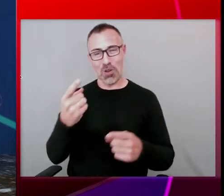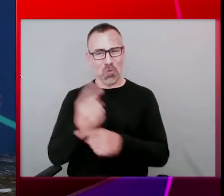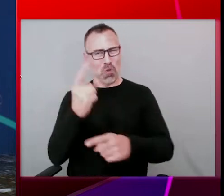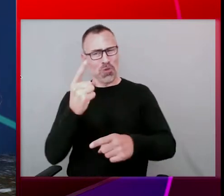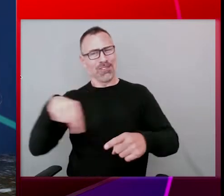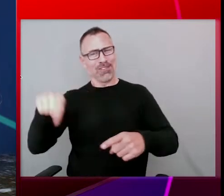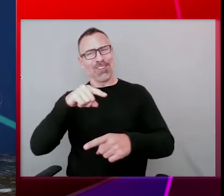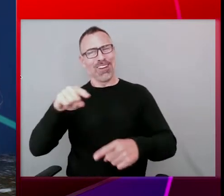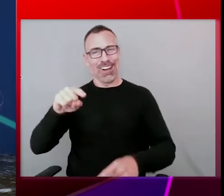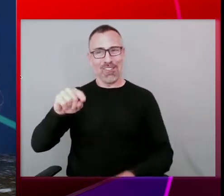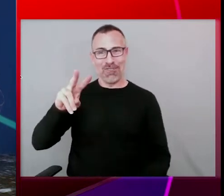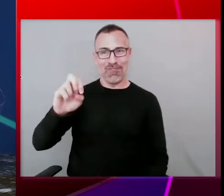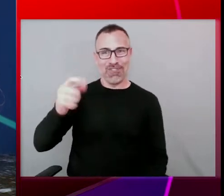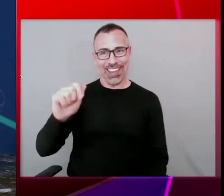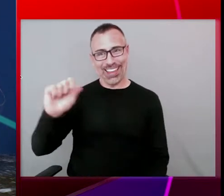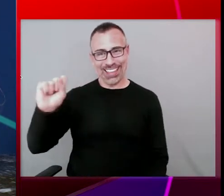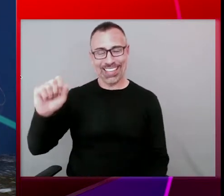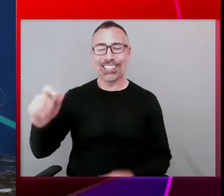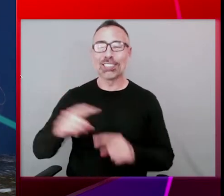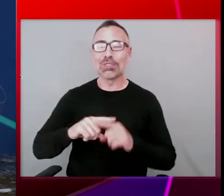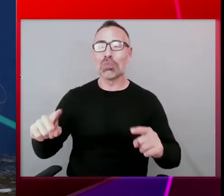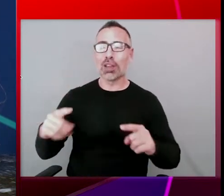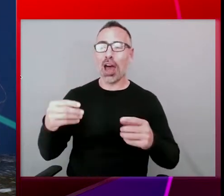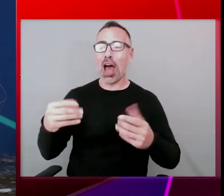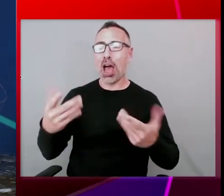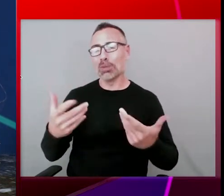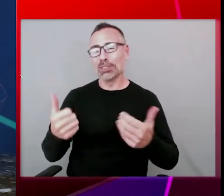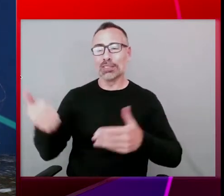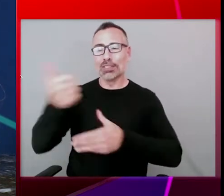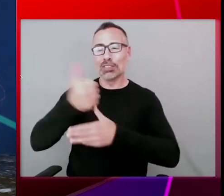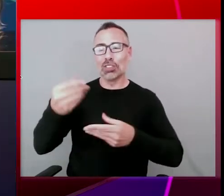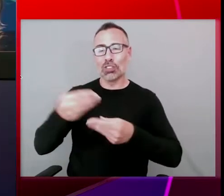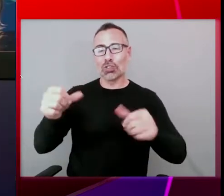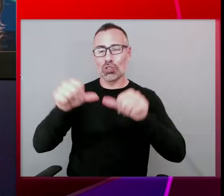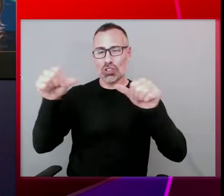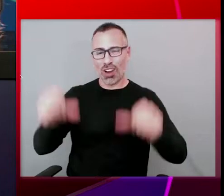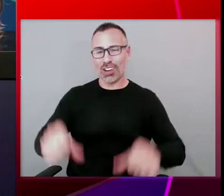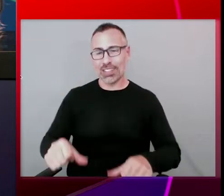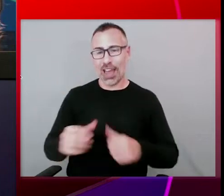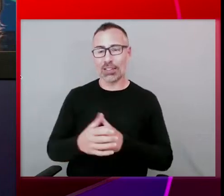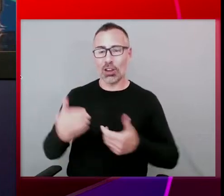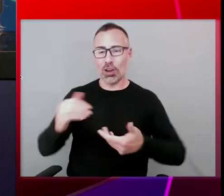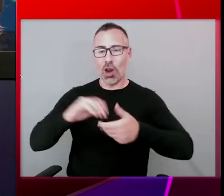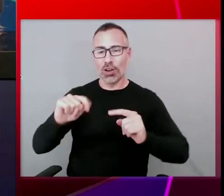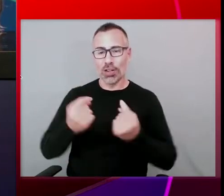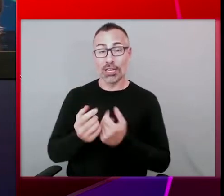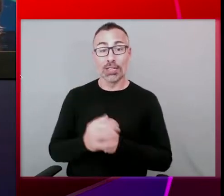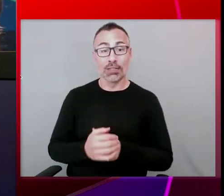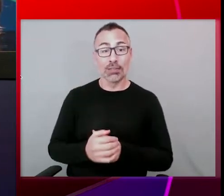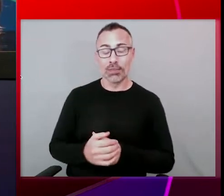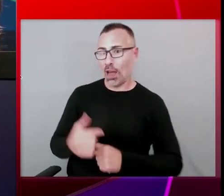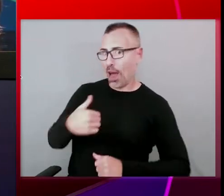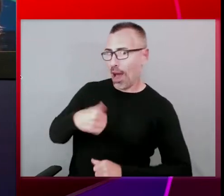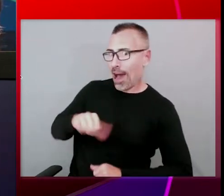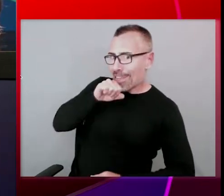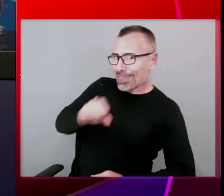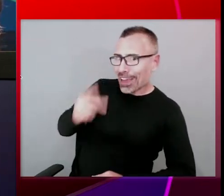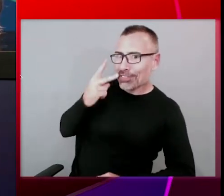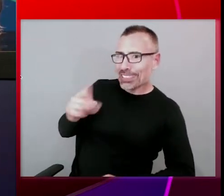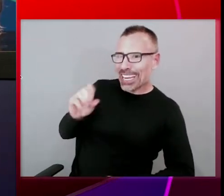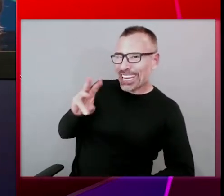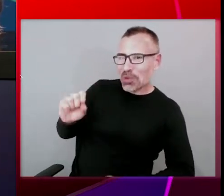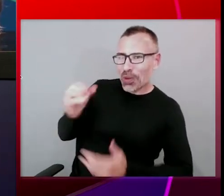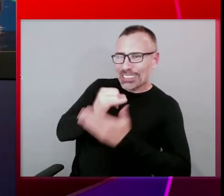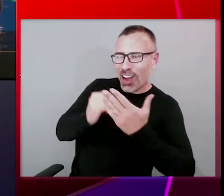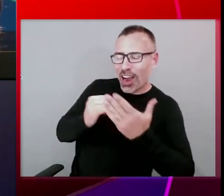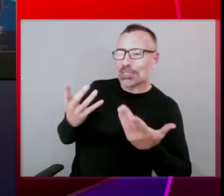a senior solution architect manager on the partner team. I loved seeing AWS Arts, so for those who haven't heard of it, tell us what is AWS